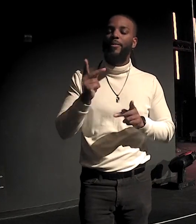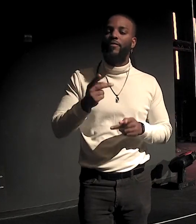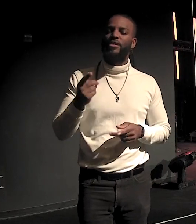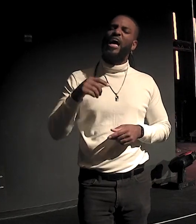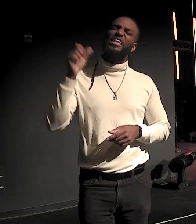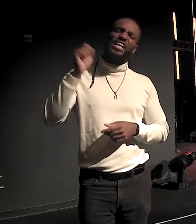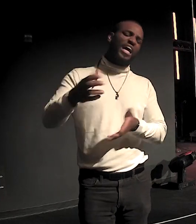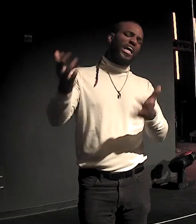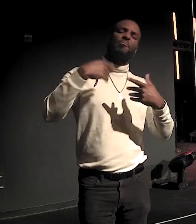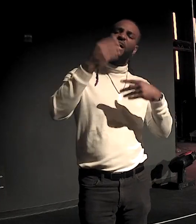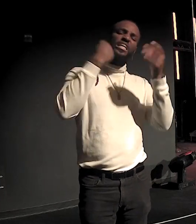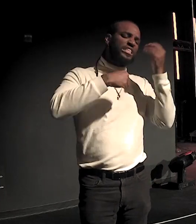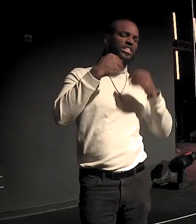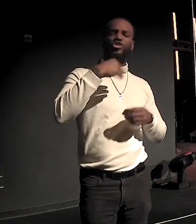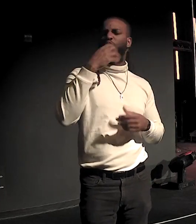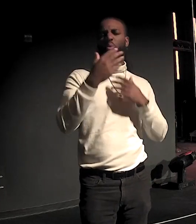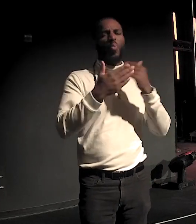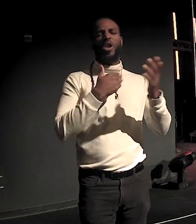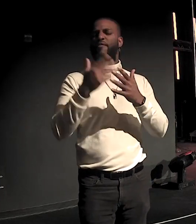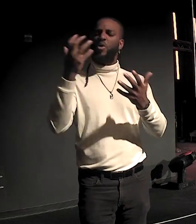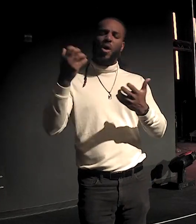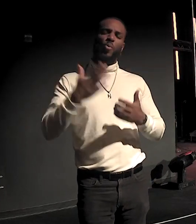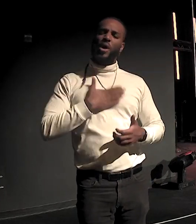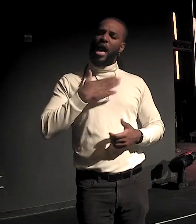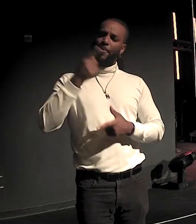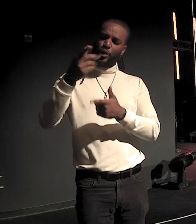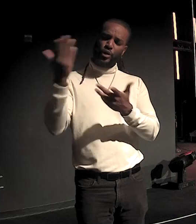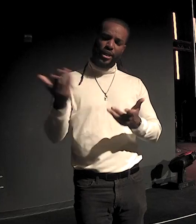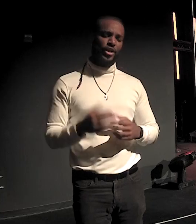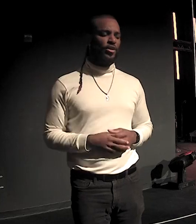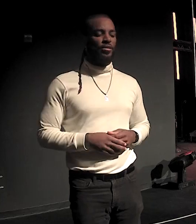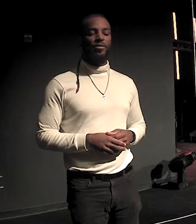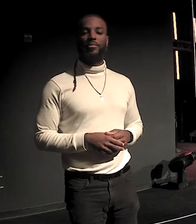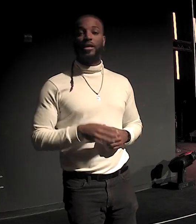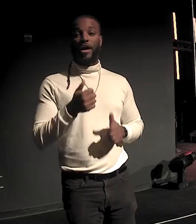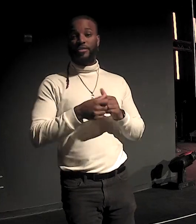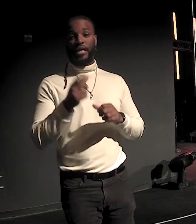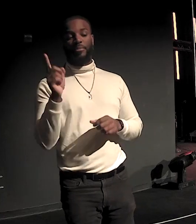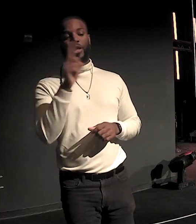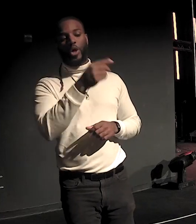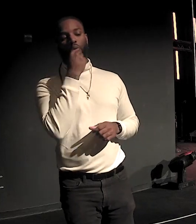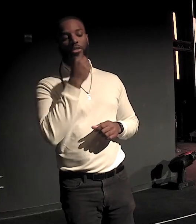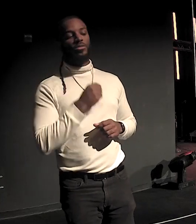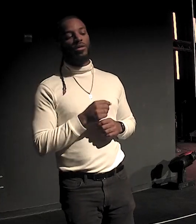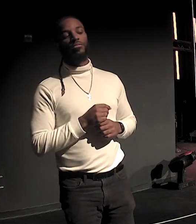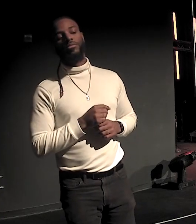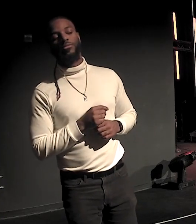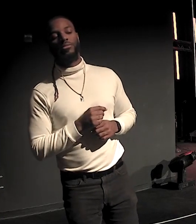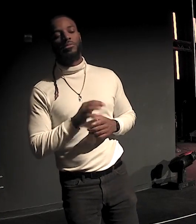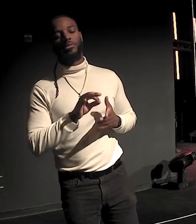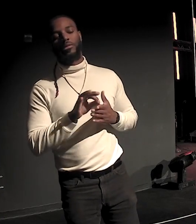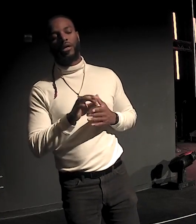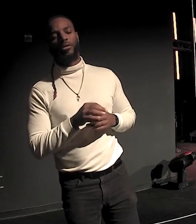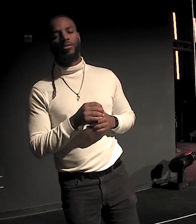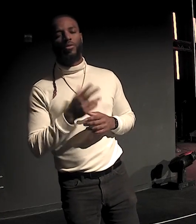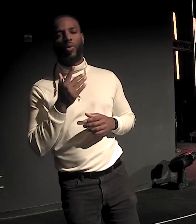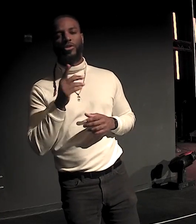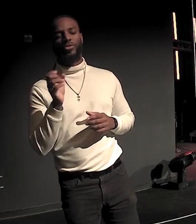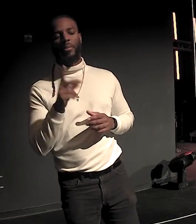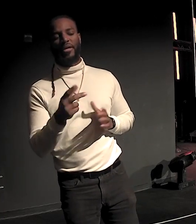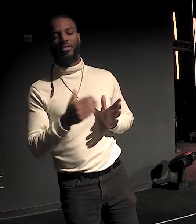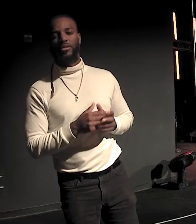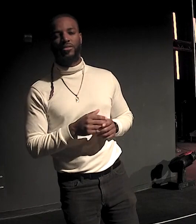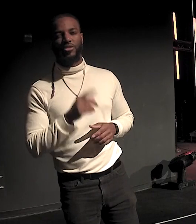and you're like, yeah, eat, drink, whatever you want. We're so glad that you're here. But you're like counting up how many times they went to the fridge. And you're like, why did you go back